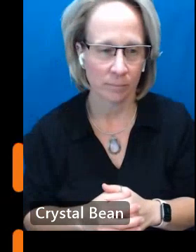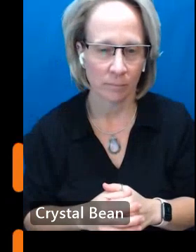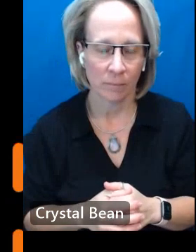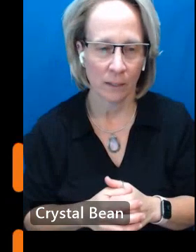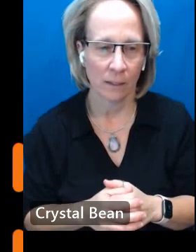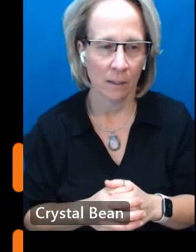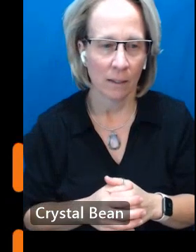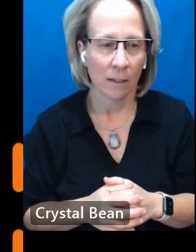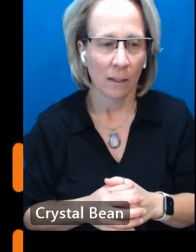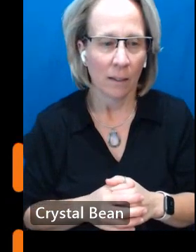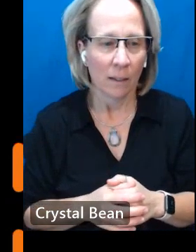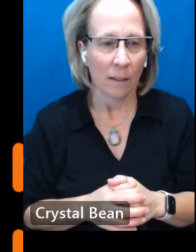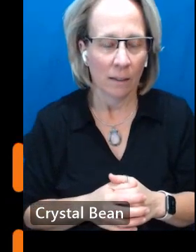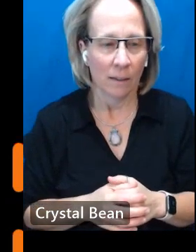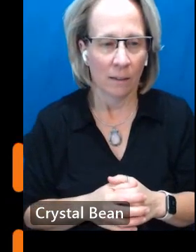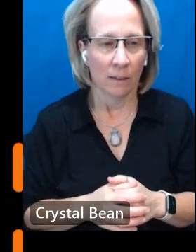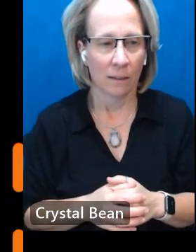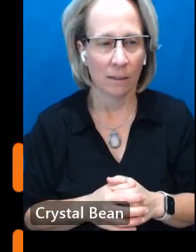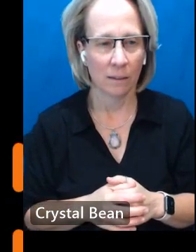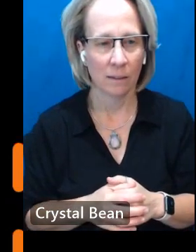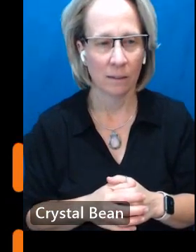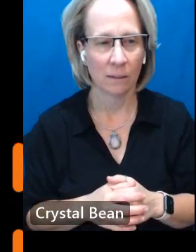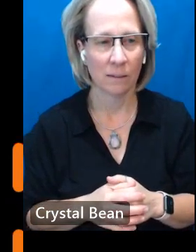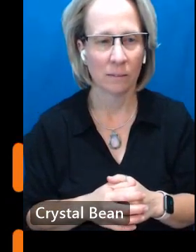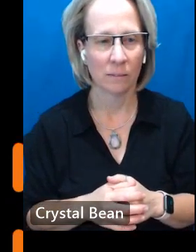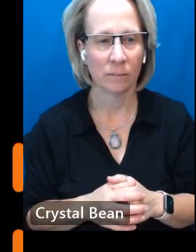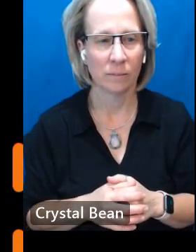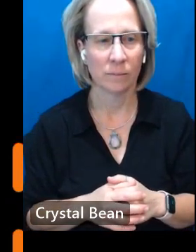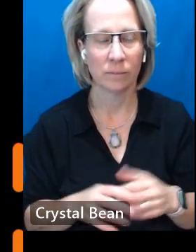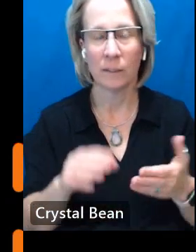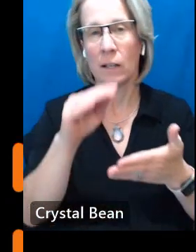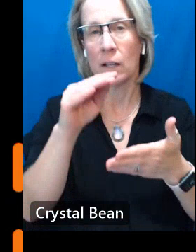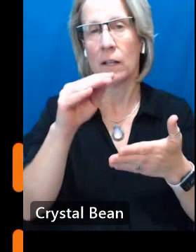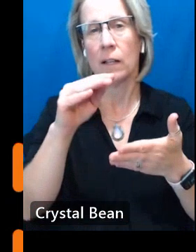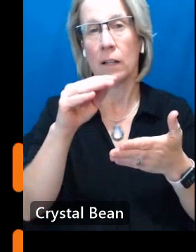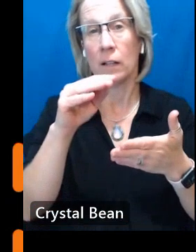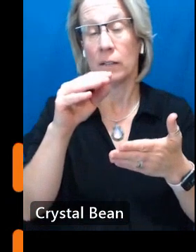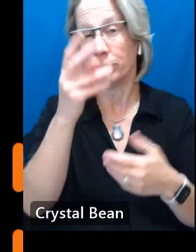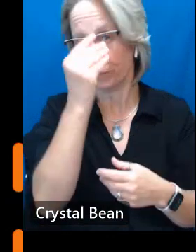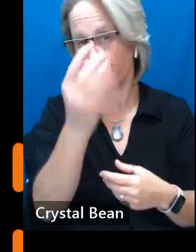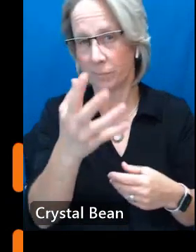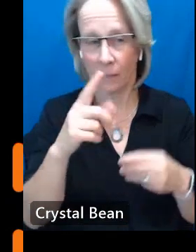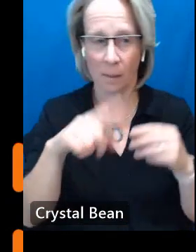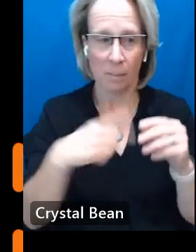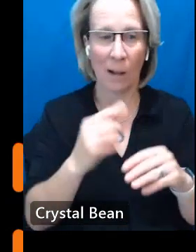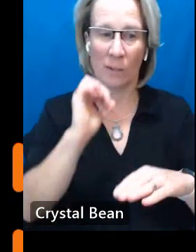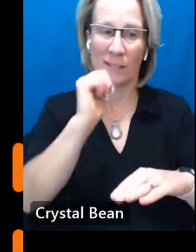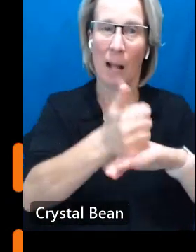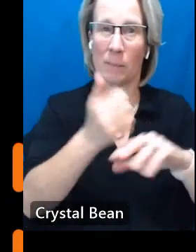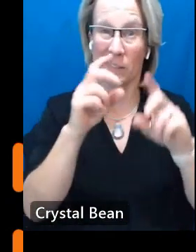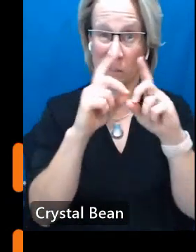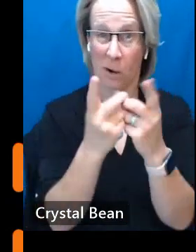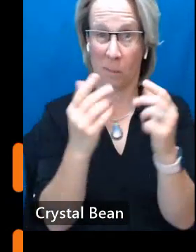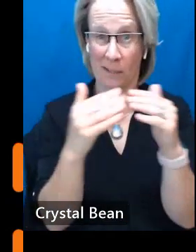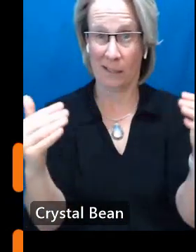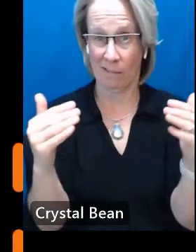Note here on establishing department level budgets. So again, not all agencies do this.